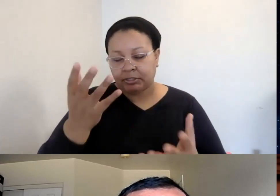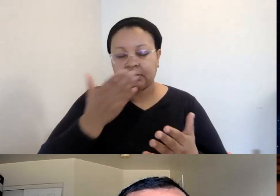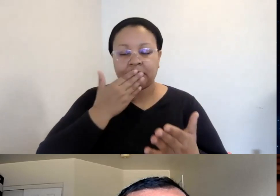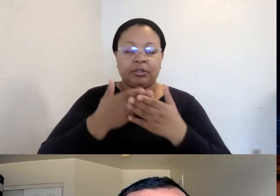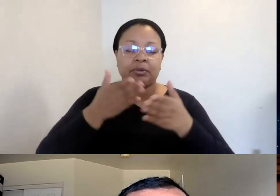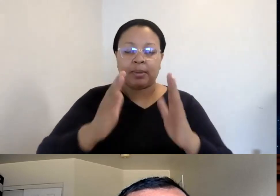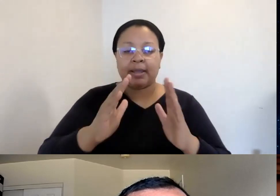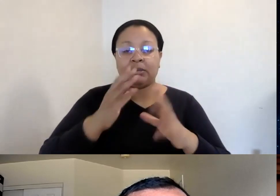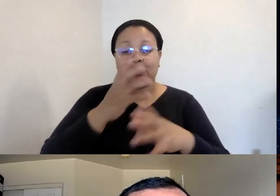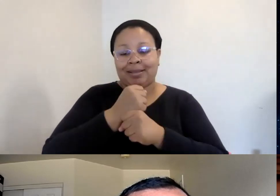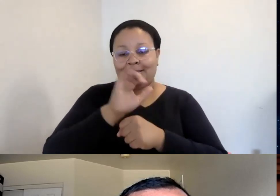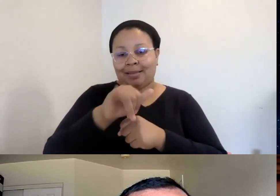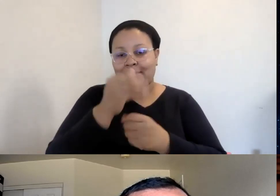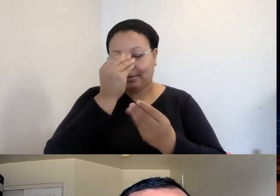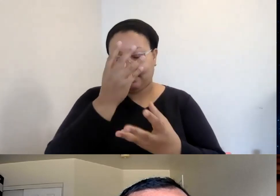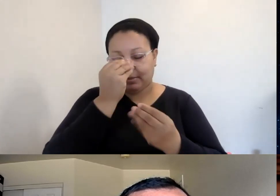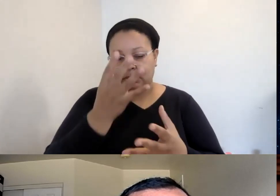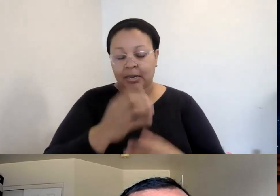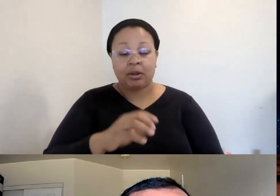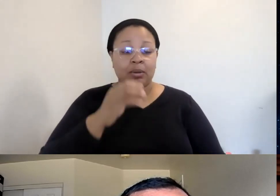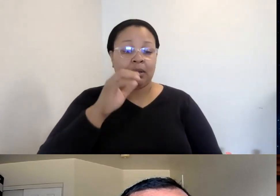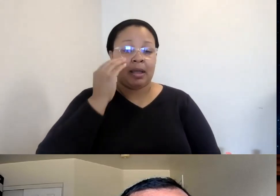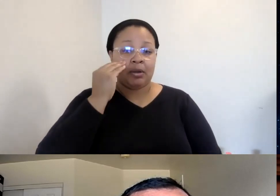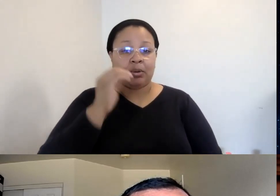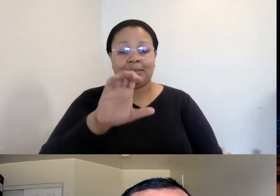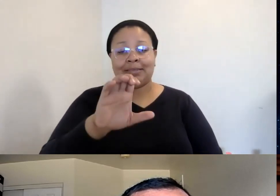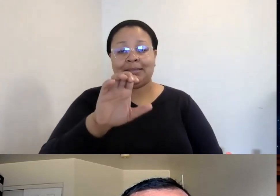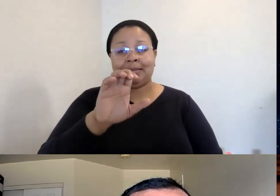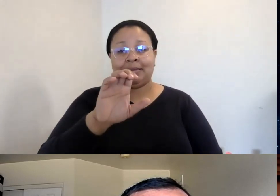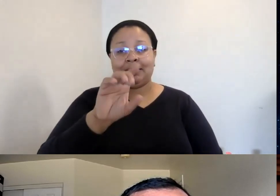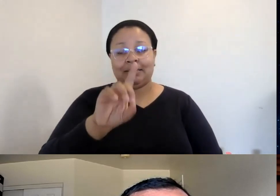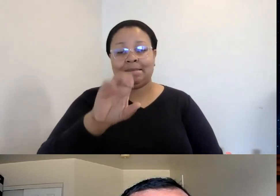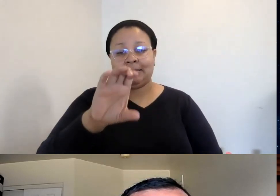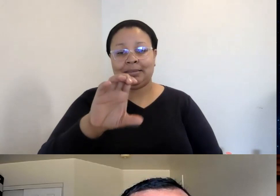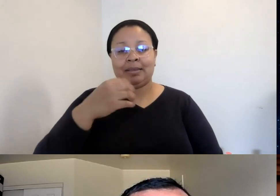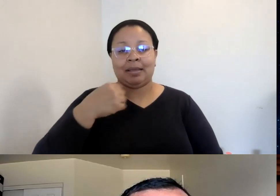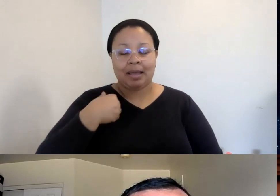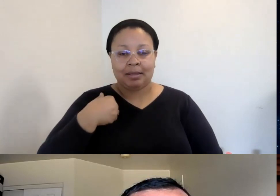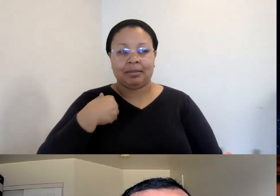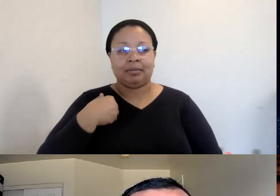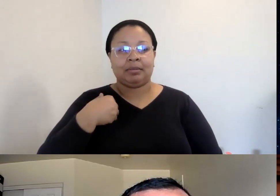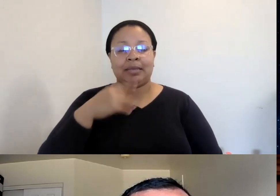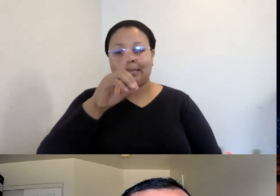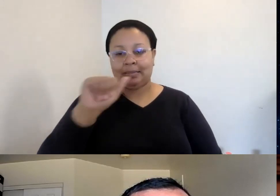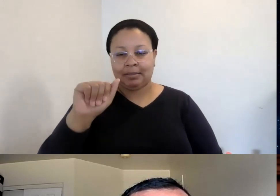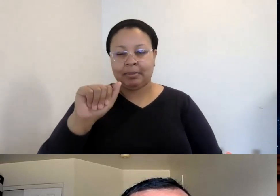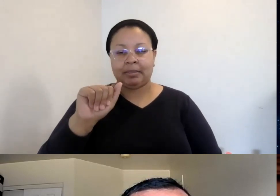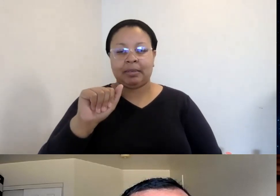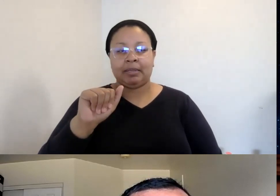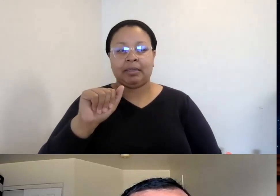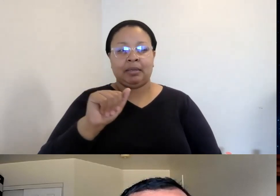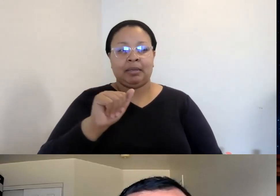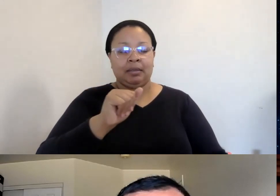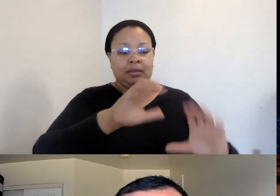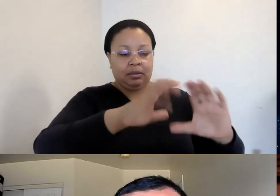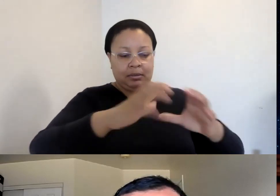that data. I know the CDC does racial data, disability by race data. I don't know if there's anything